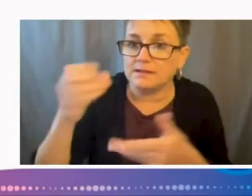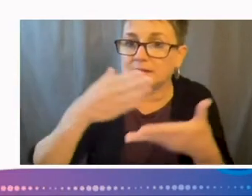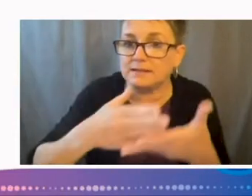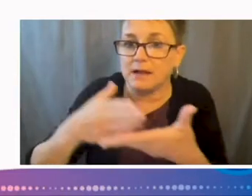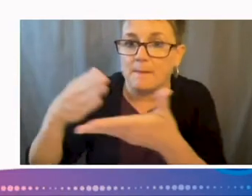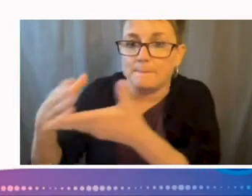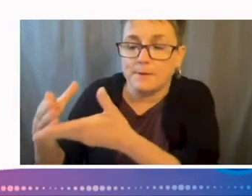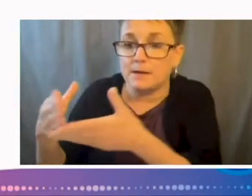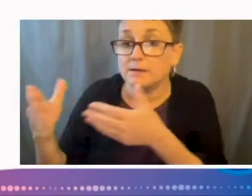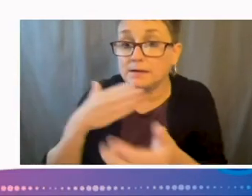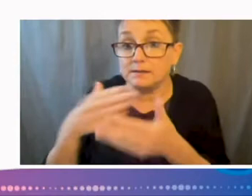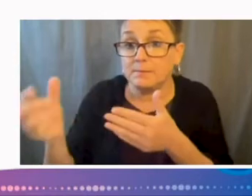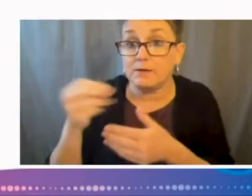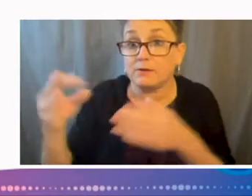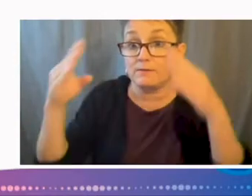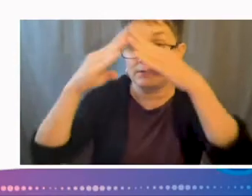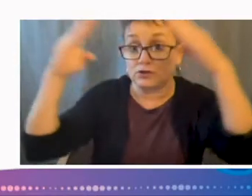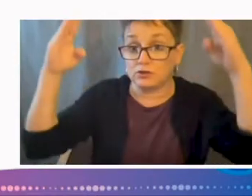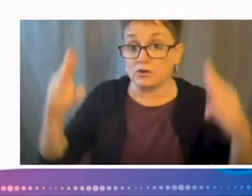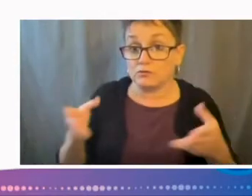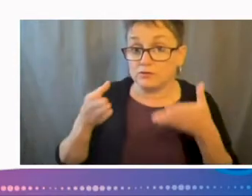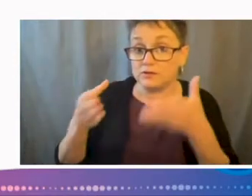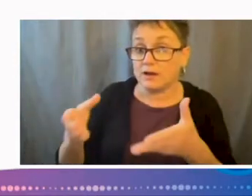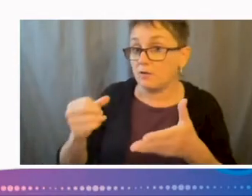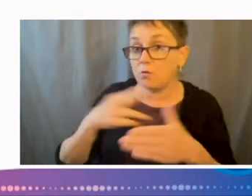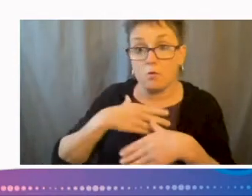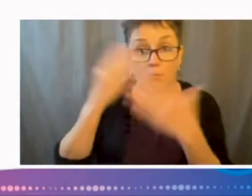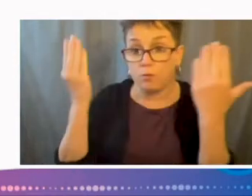stop shelter is in place.